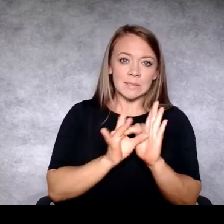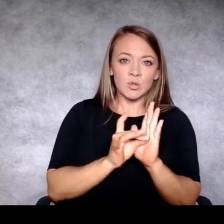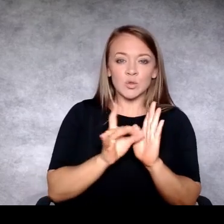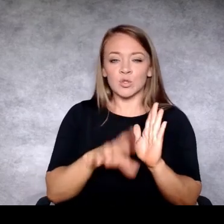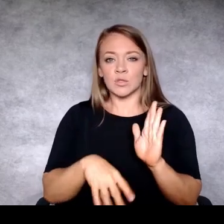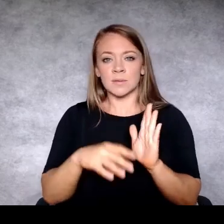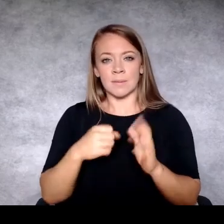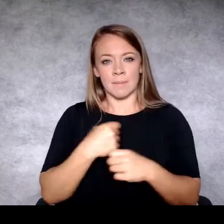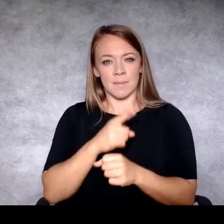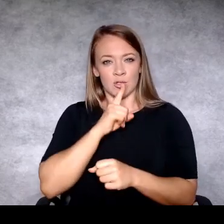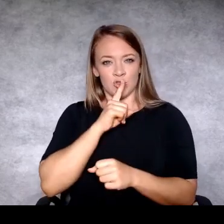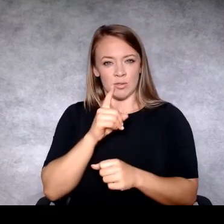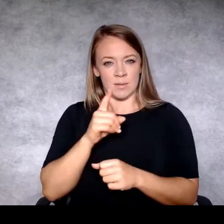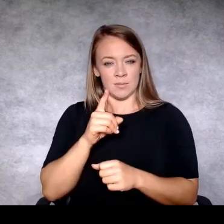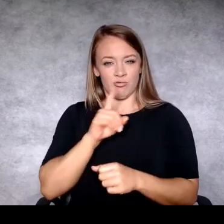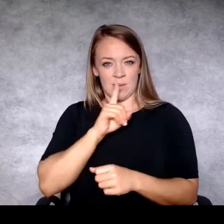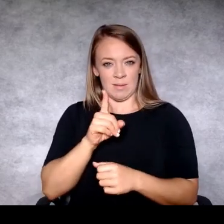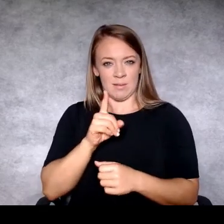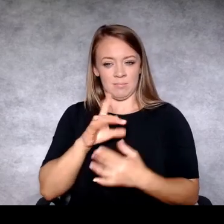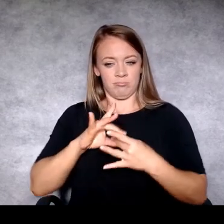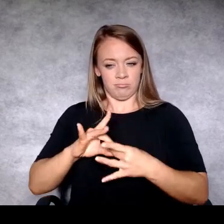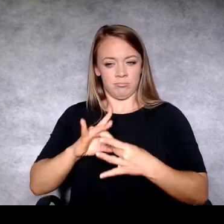more reinforcing to earn.